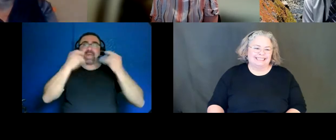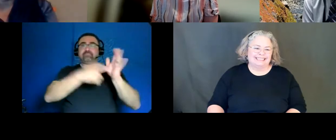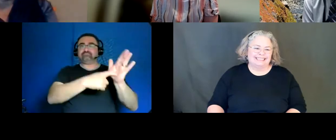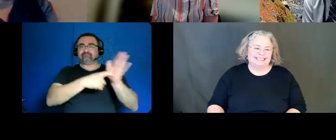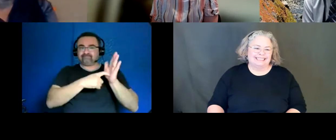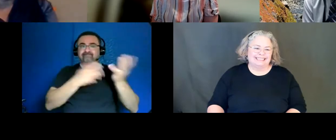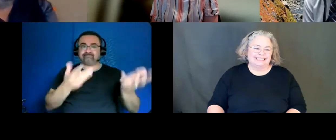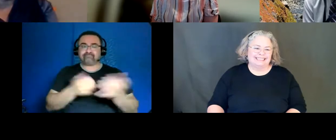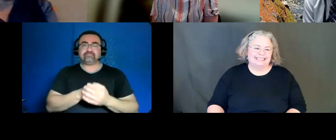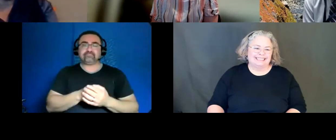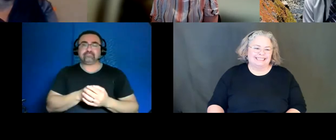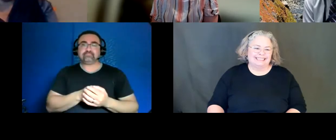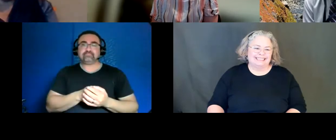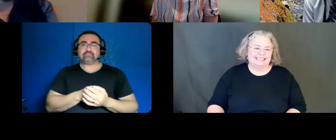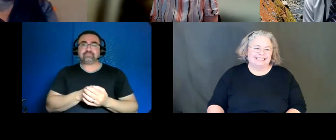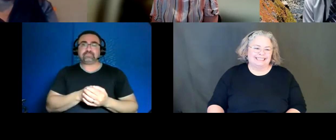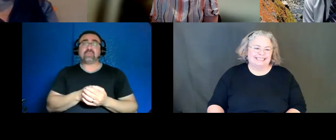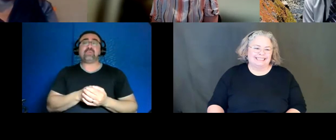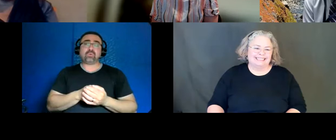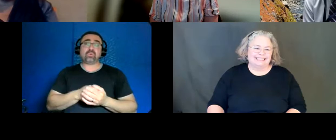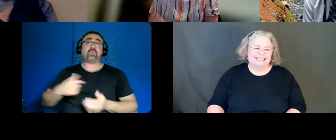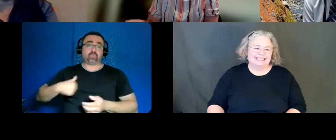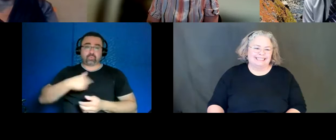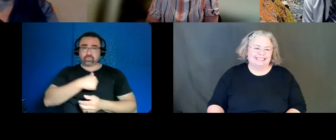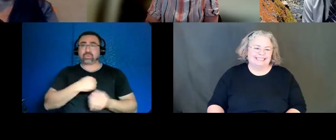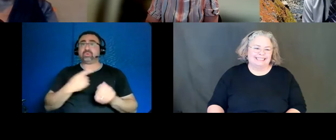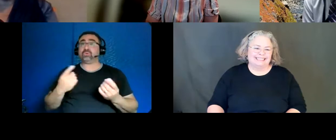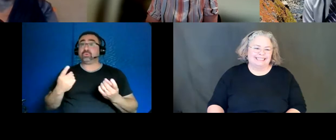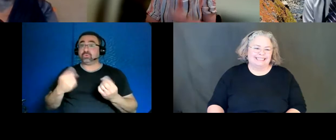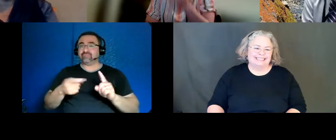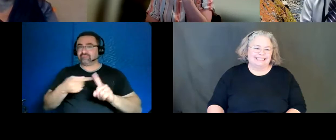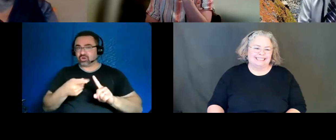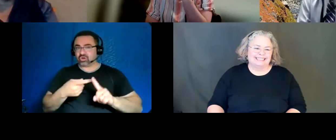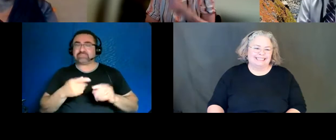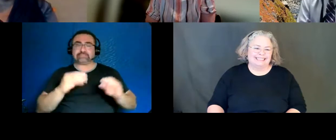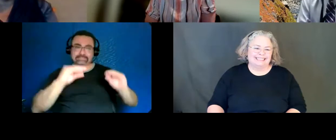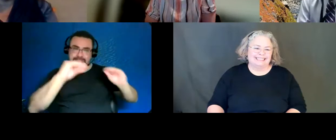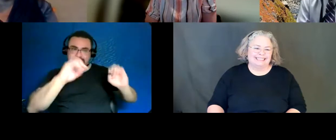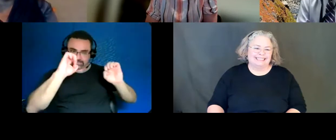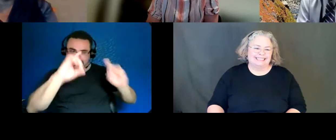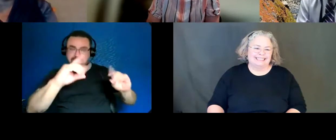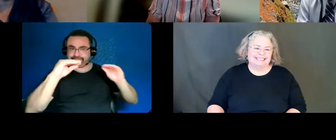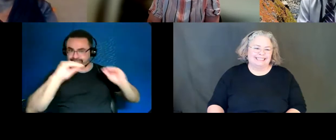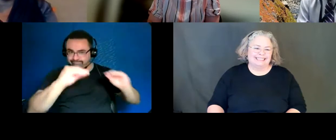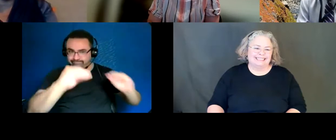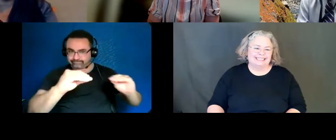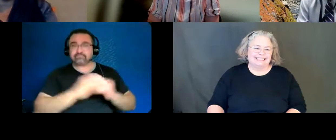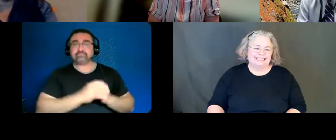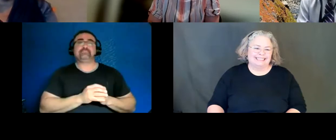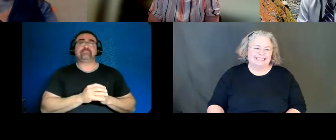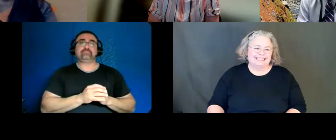mandate, we do initially start with education, and we